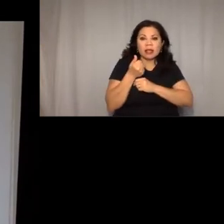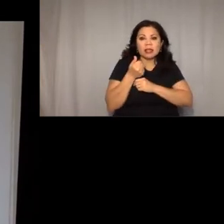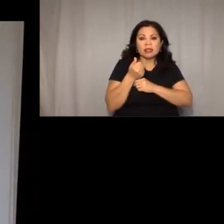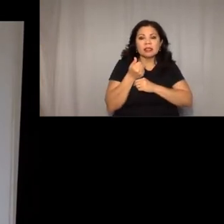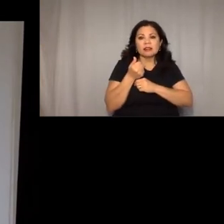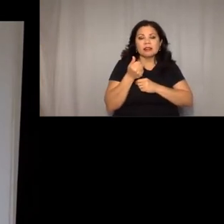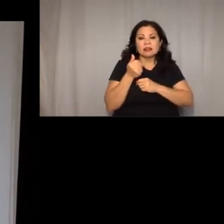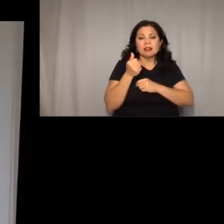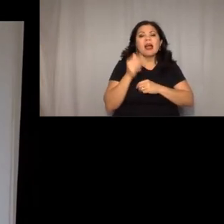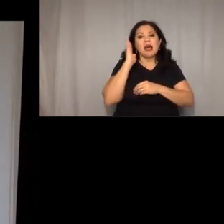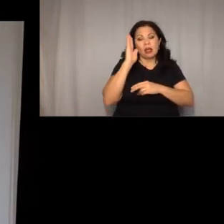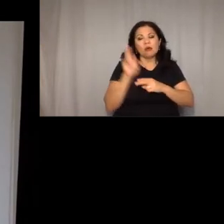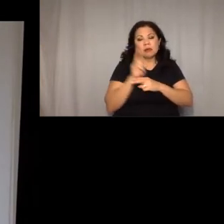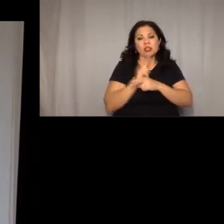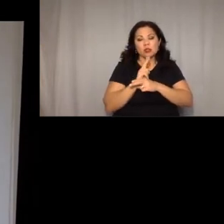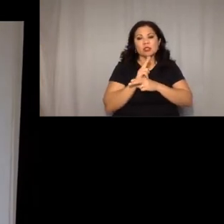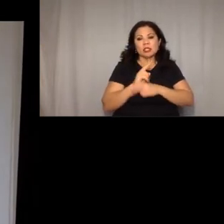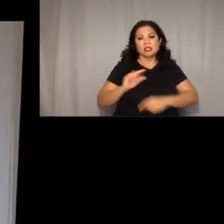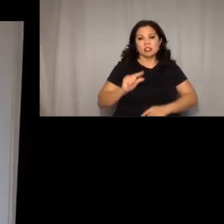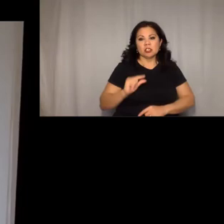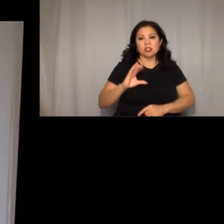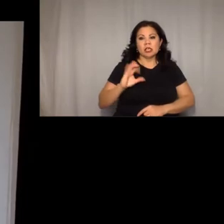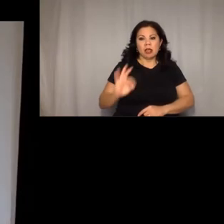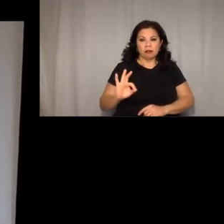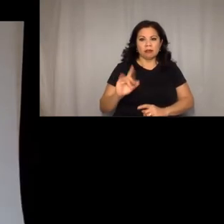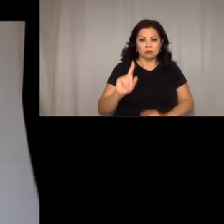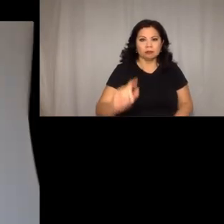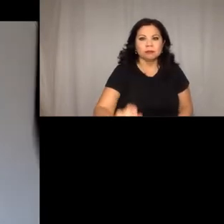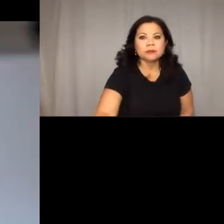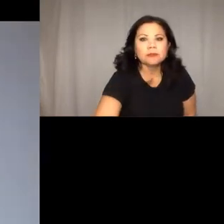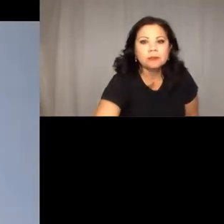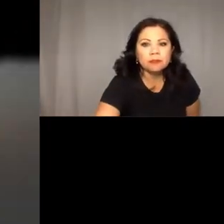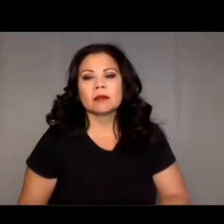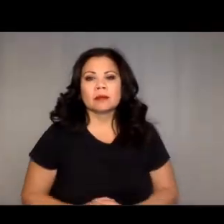simplify, I'll be trying to use the greatest common factor. Okay.